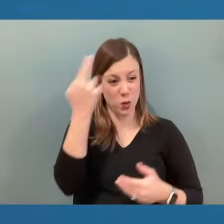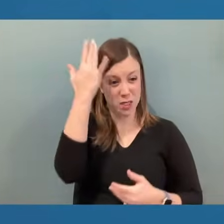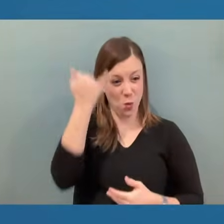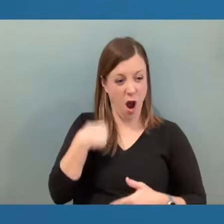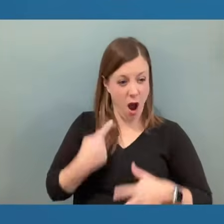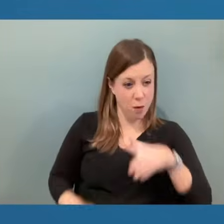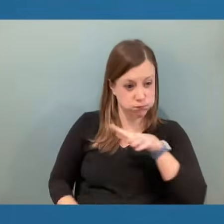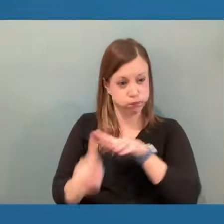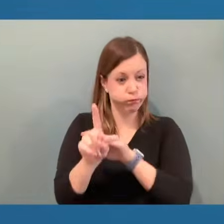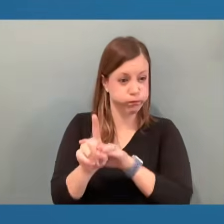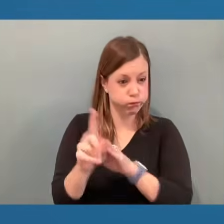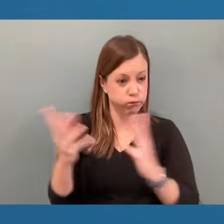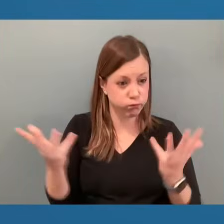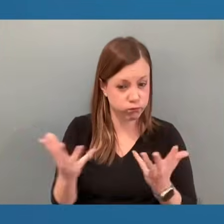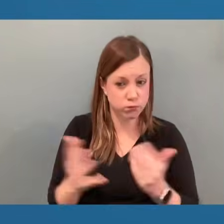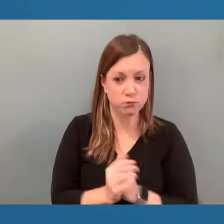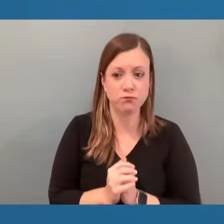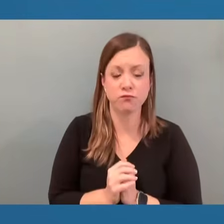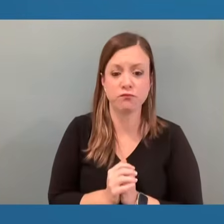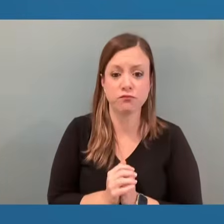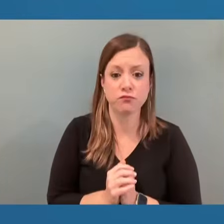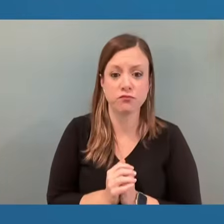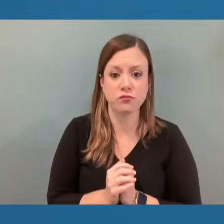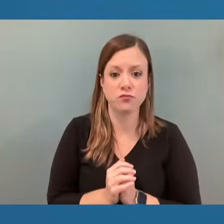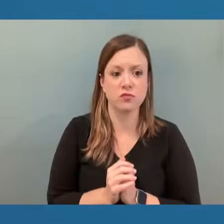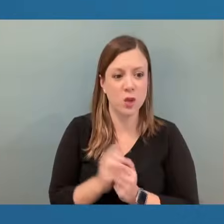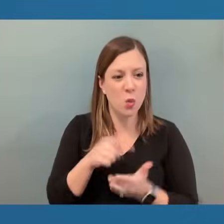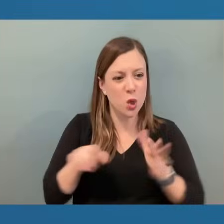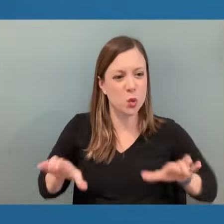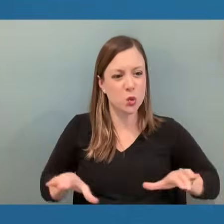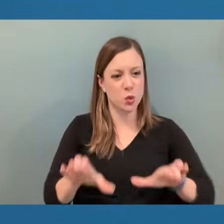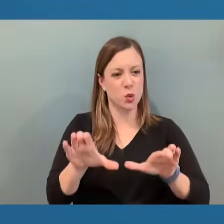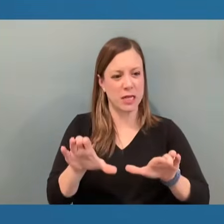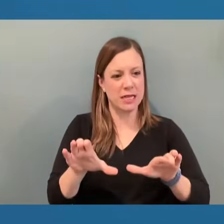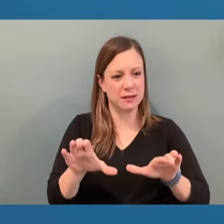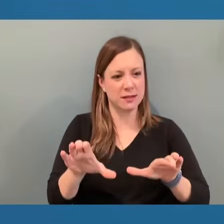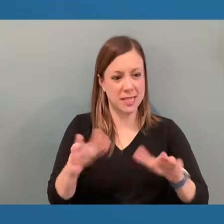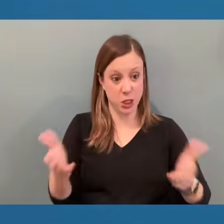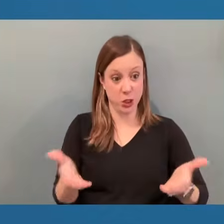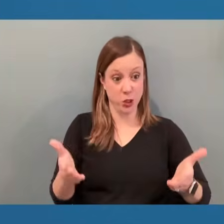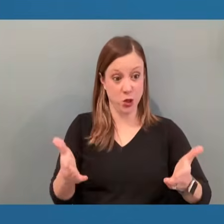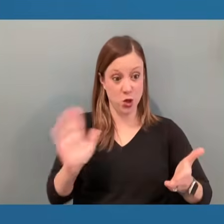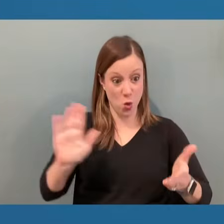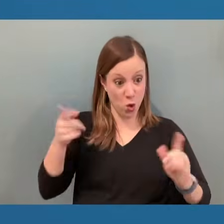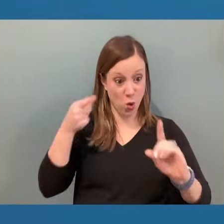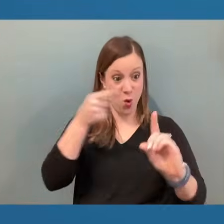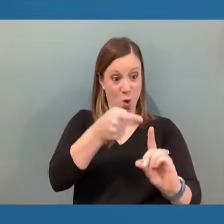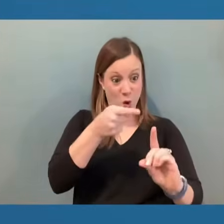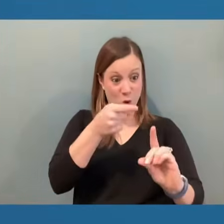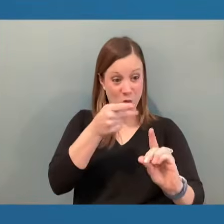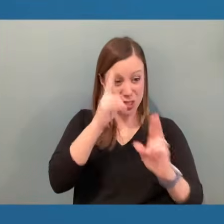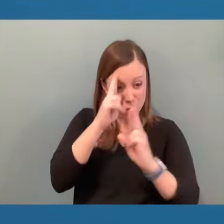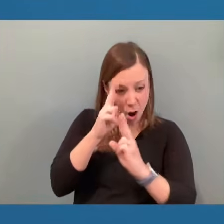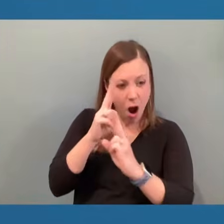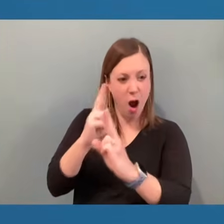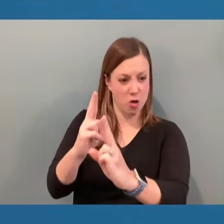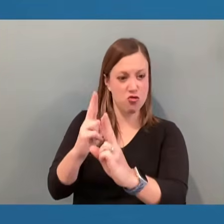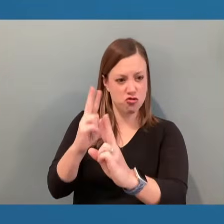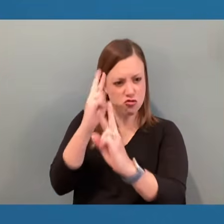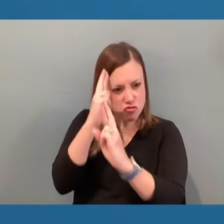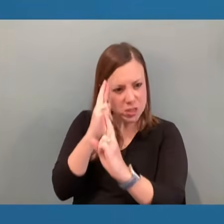reason. What you're doing here is seeking to honor, to respect, and to